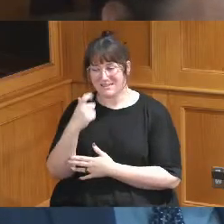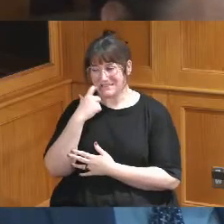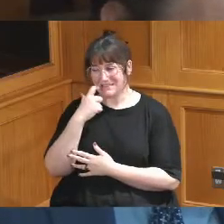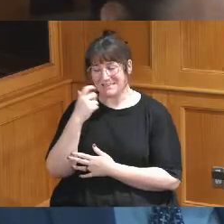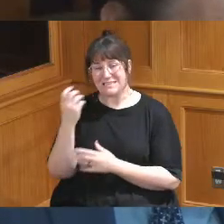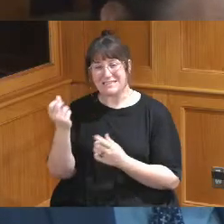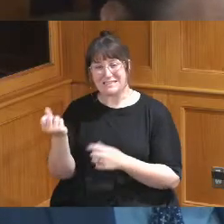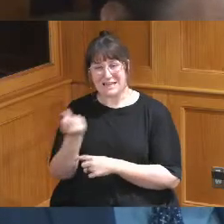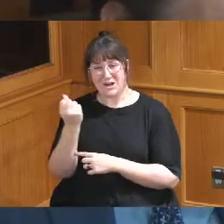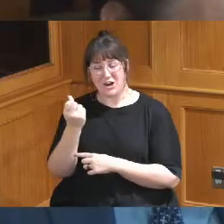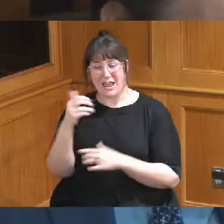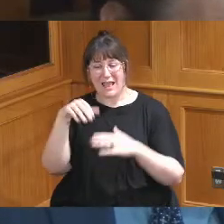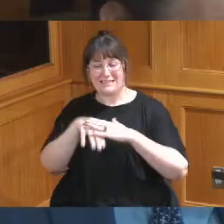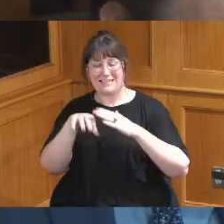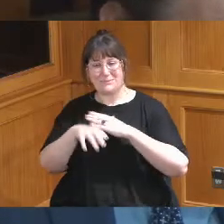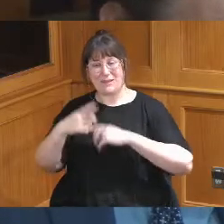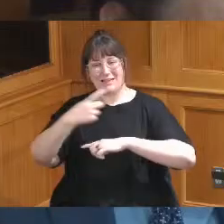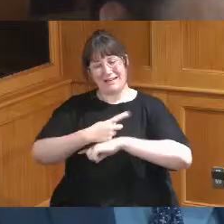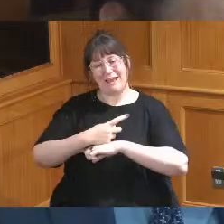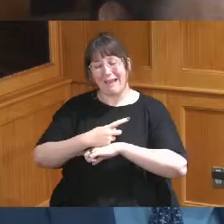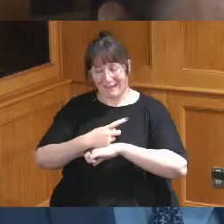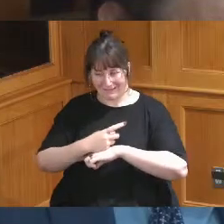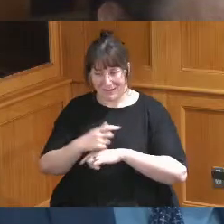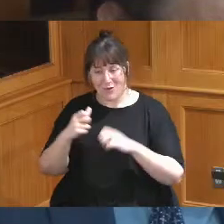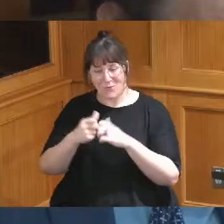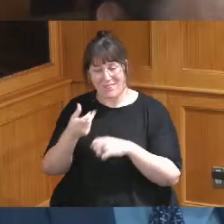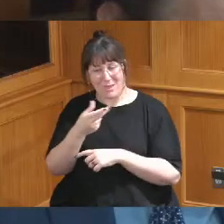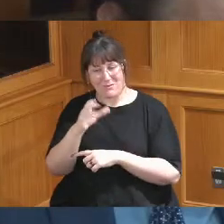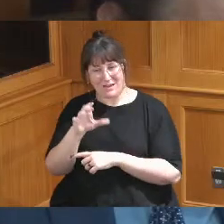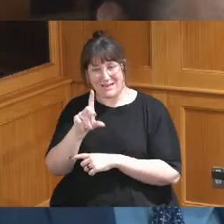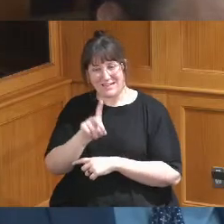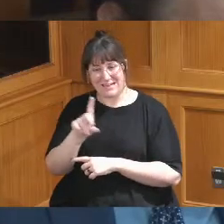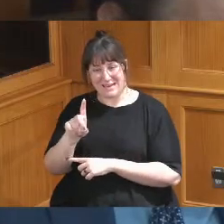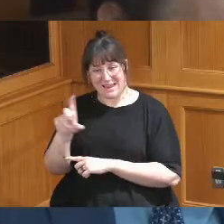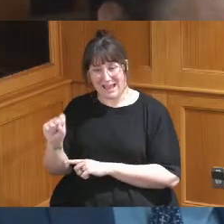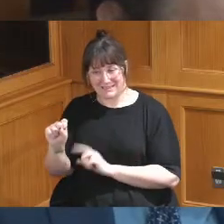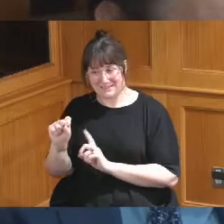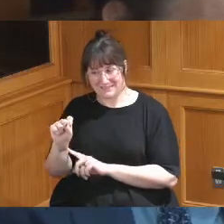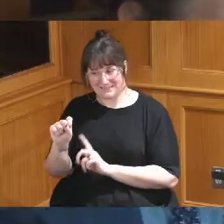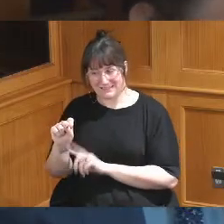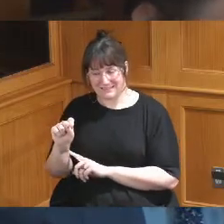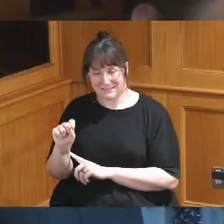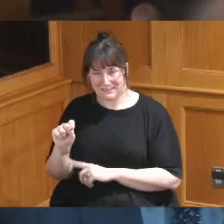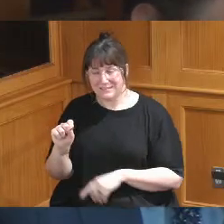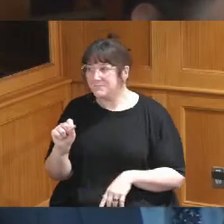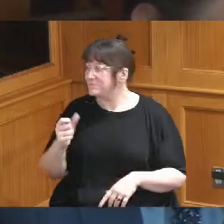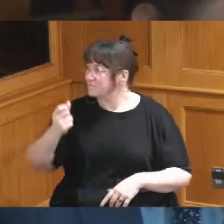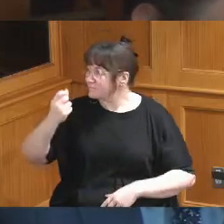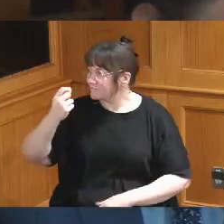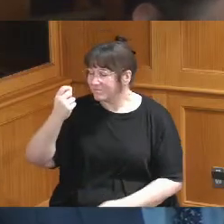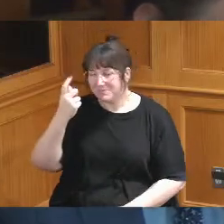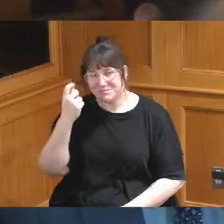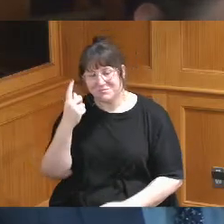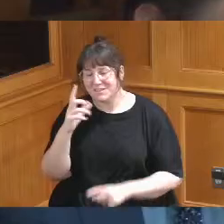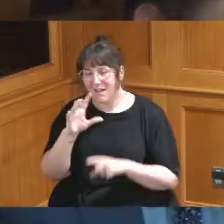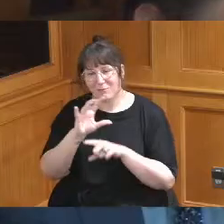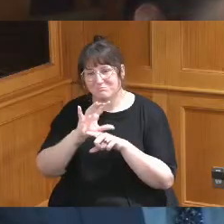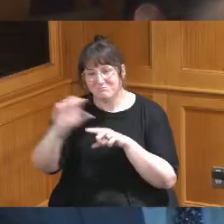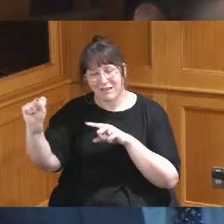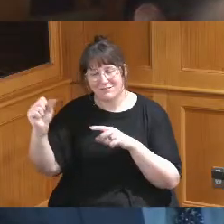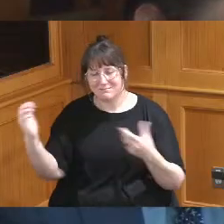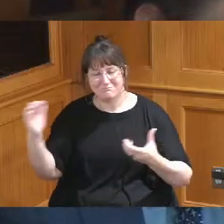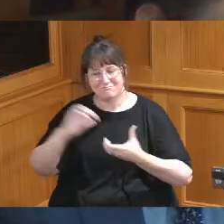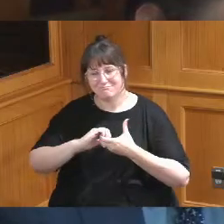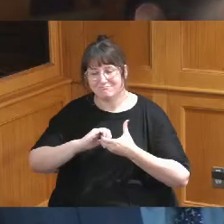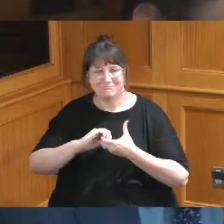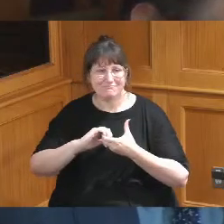our Accessibility Day with Hamilton County DDS, and it was just phenomenal. It was a